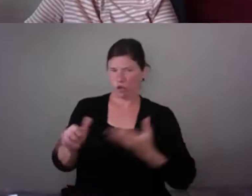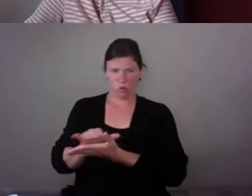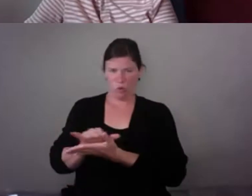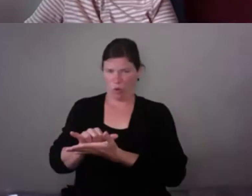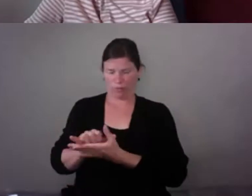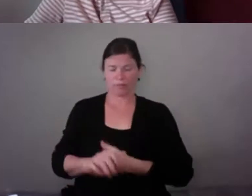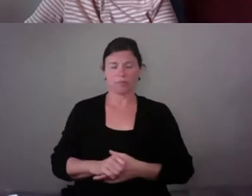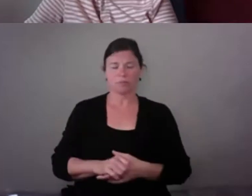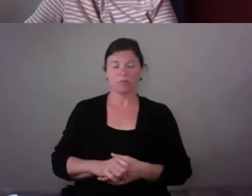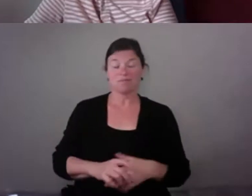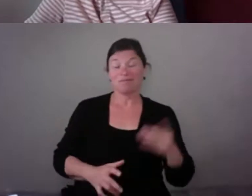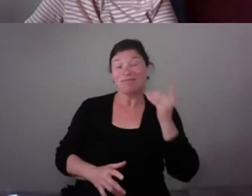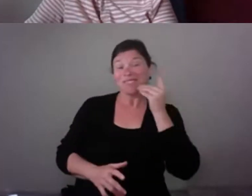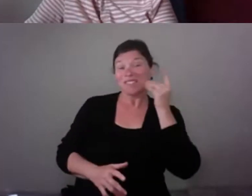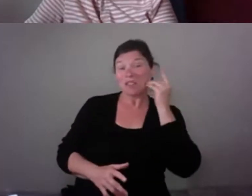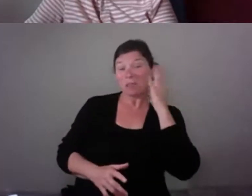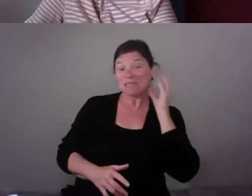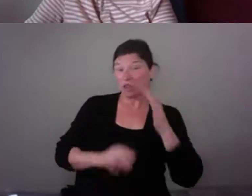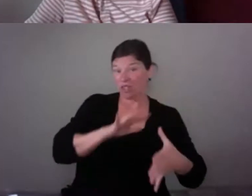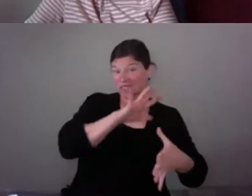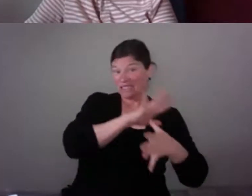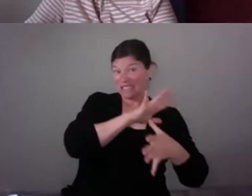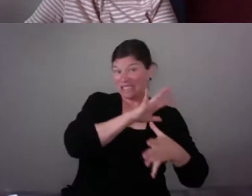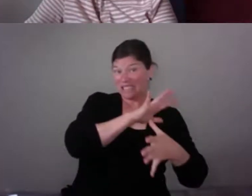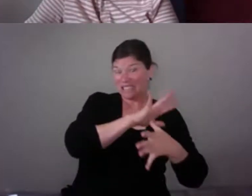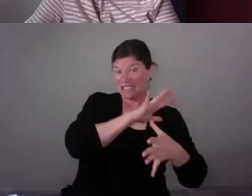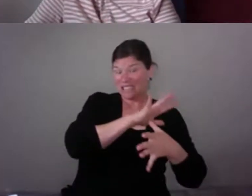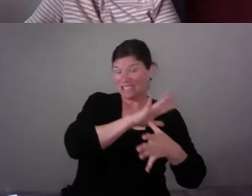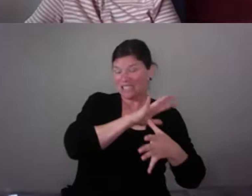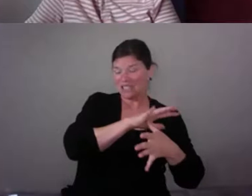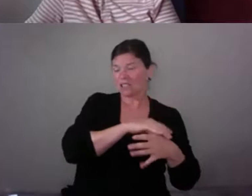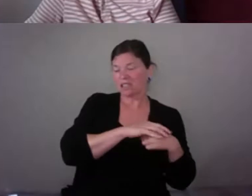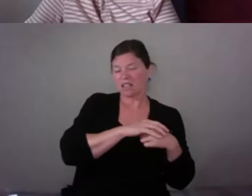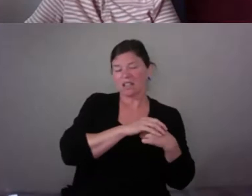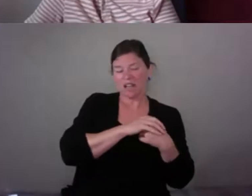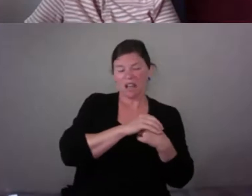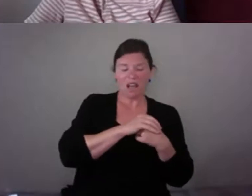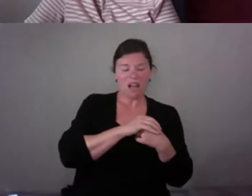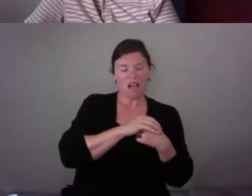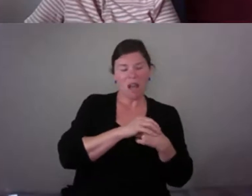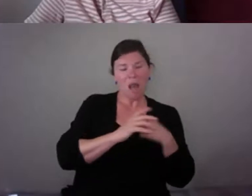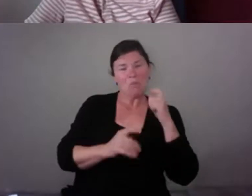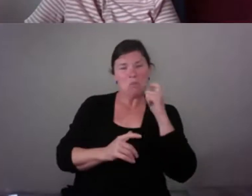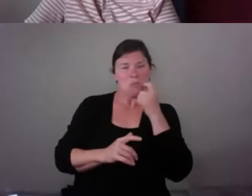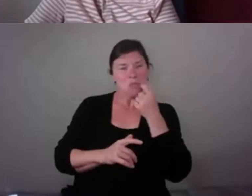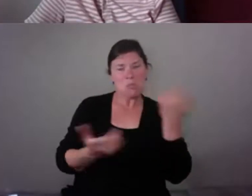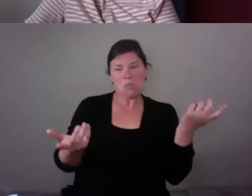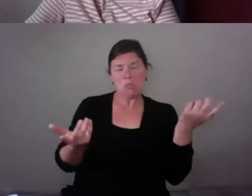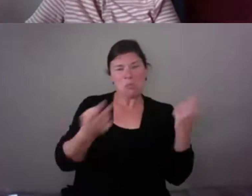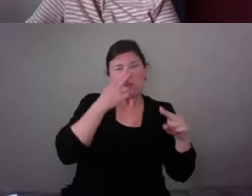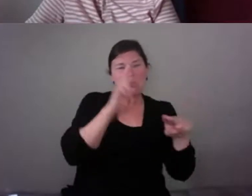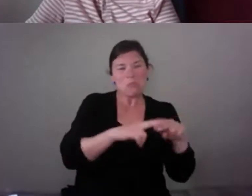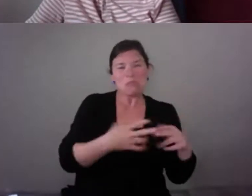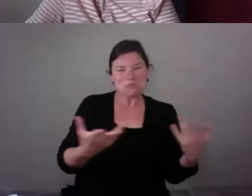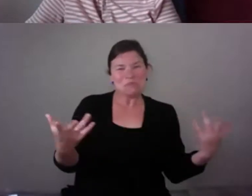part of living the dorm for my senior year of Oakland University in Michigan, I was cool. It was fun because I